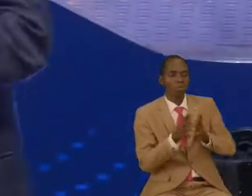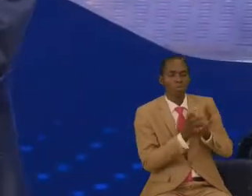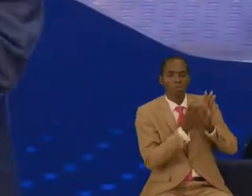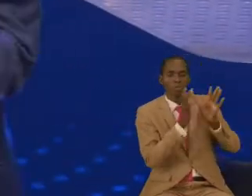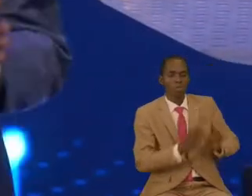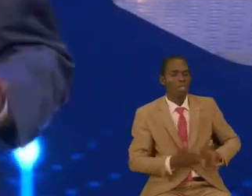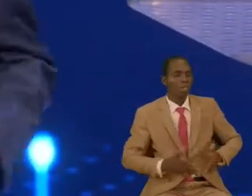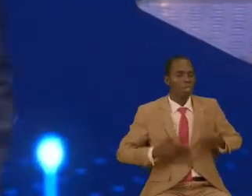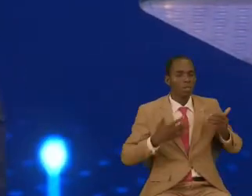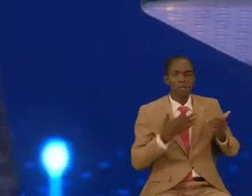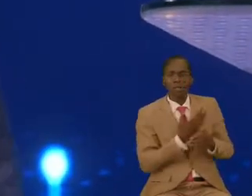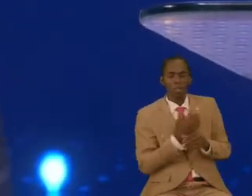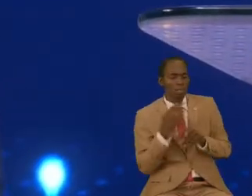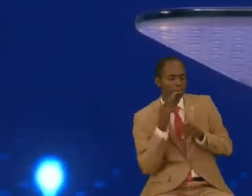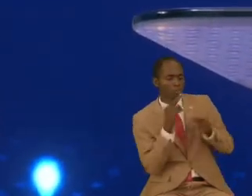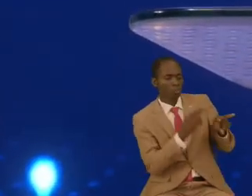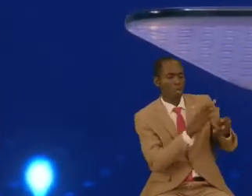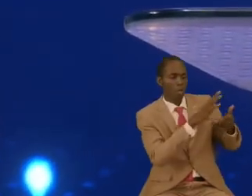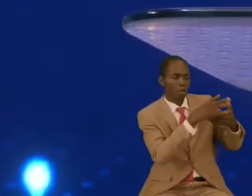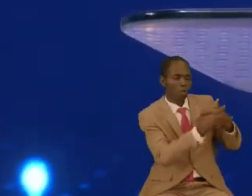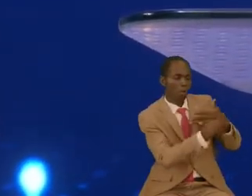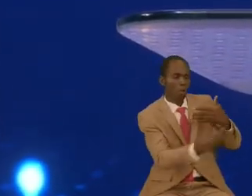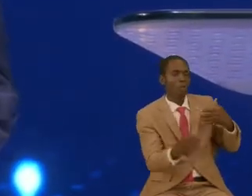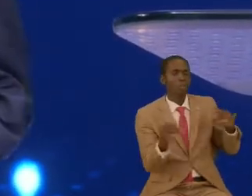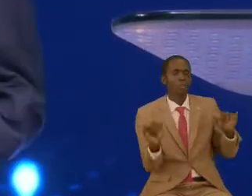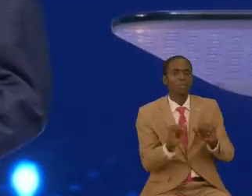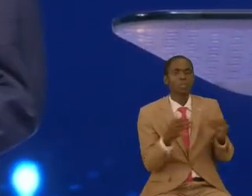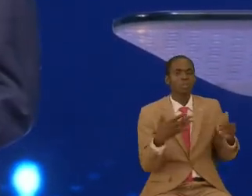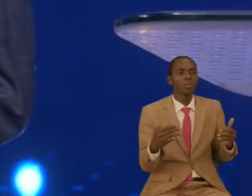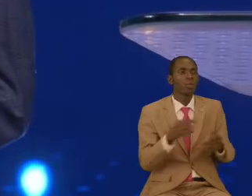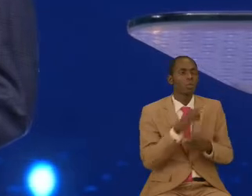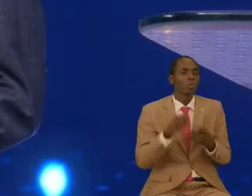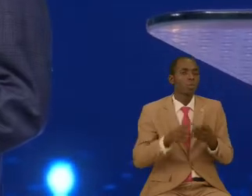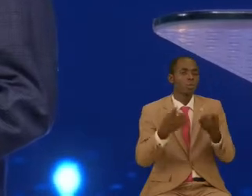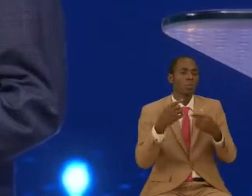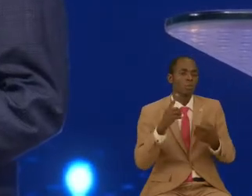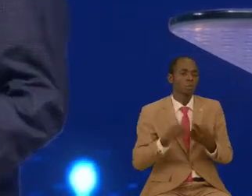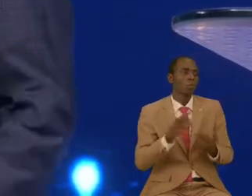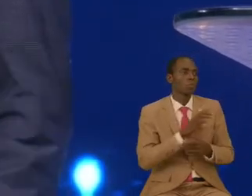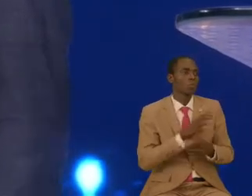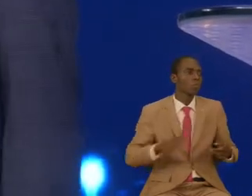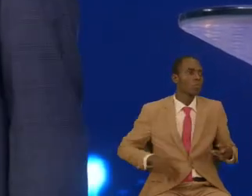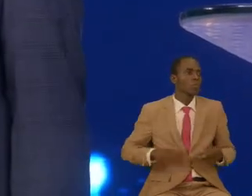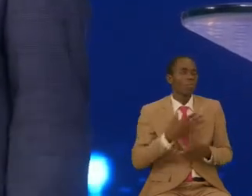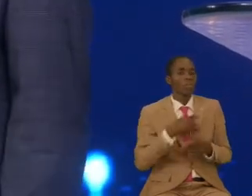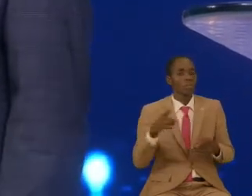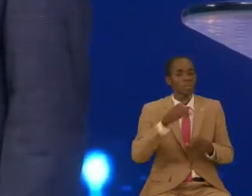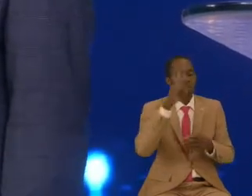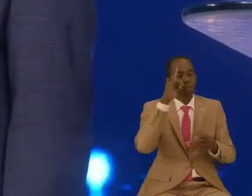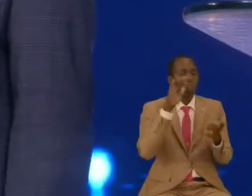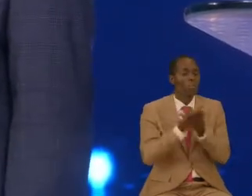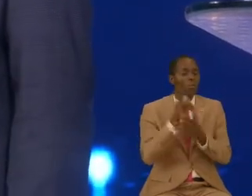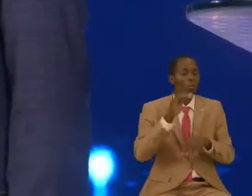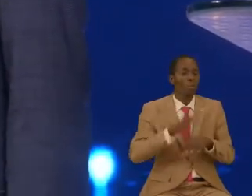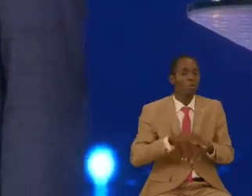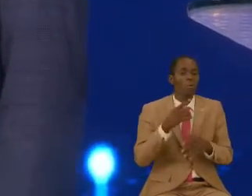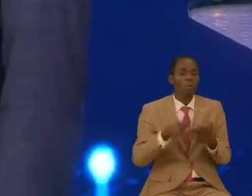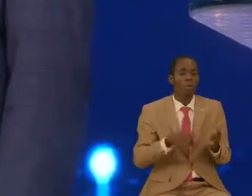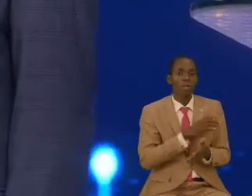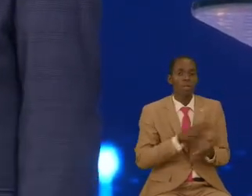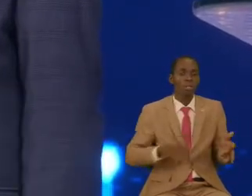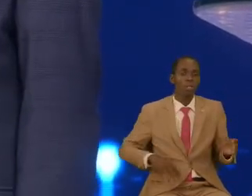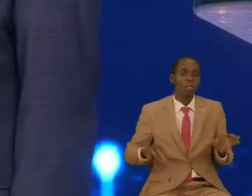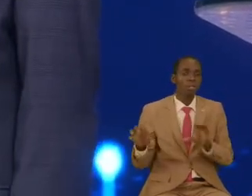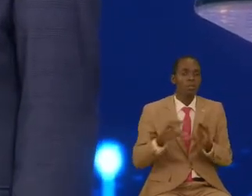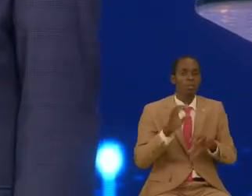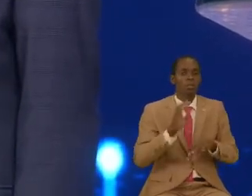life, and he does the same thing. When you come to Christ And you believe on what Christ did